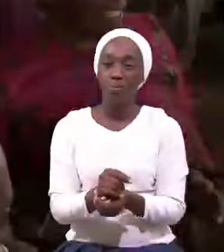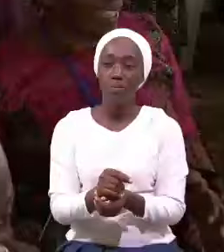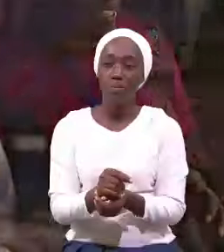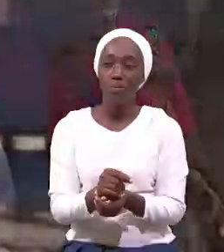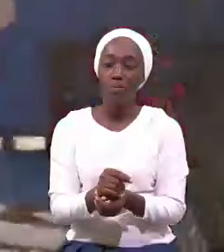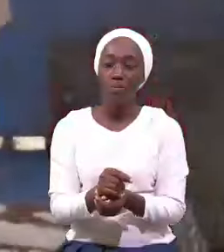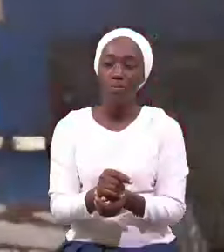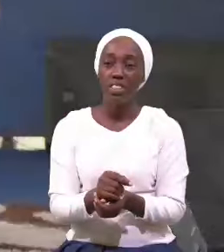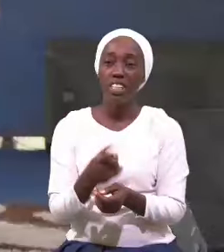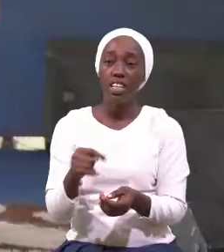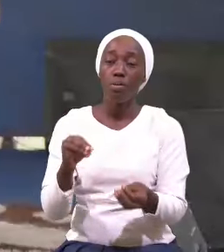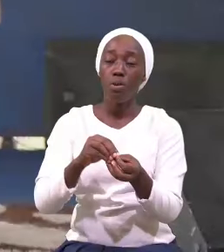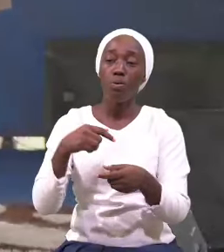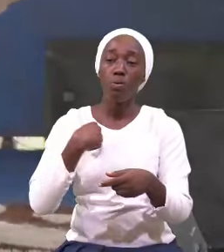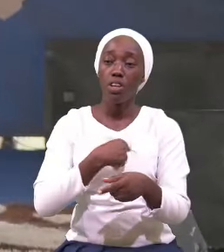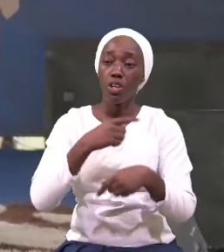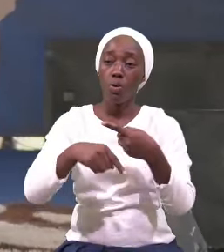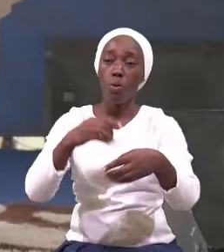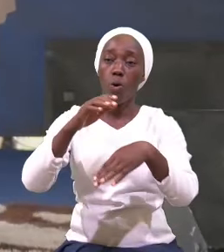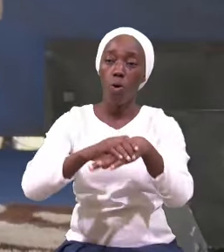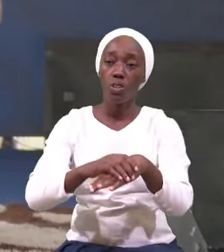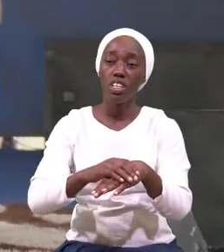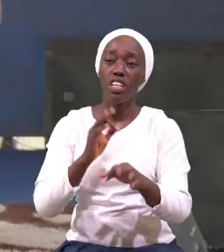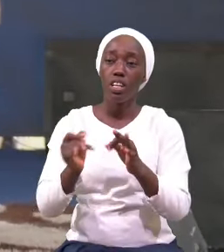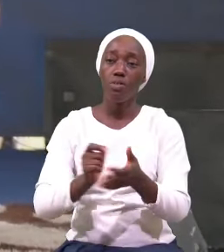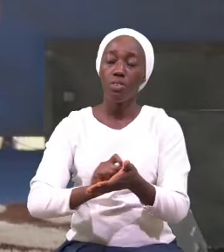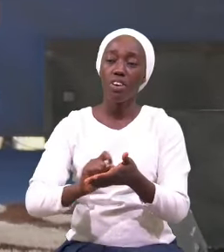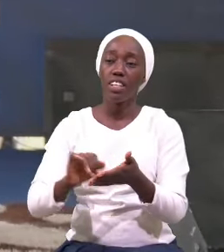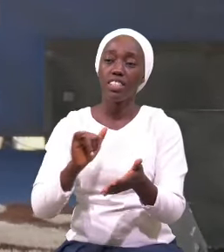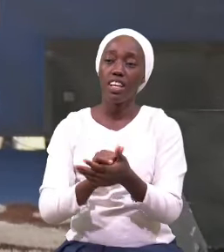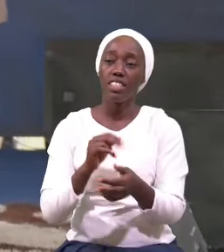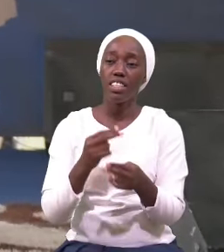Before we go on, if you write that name,